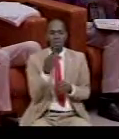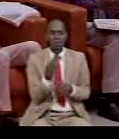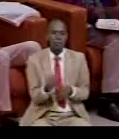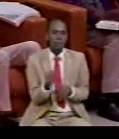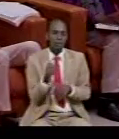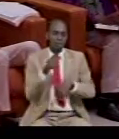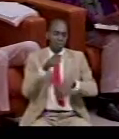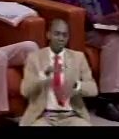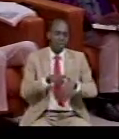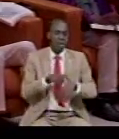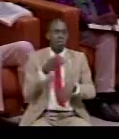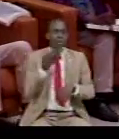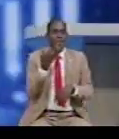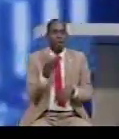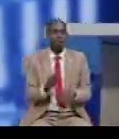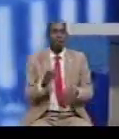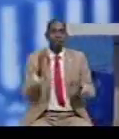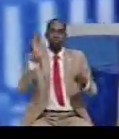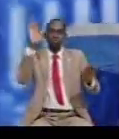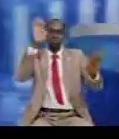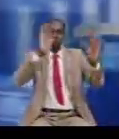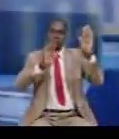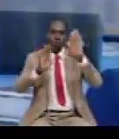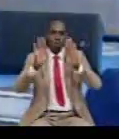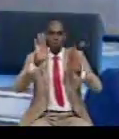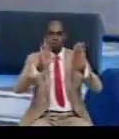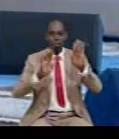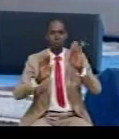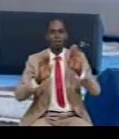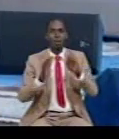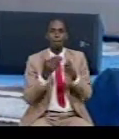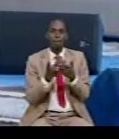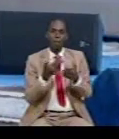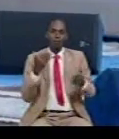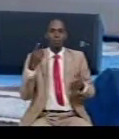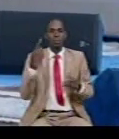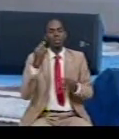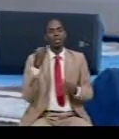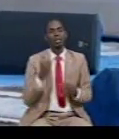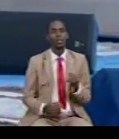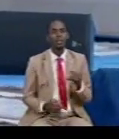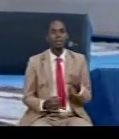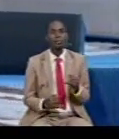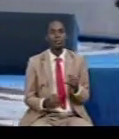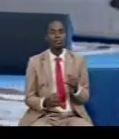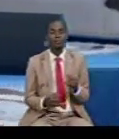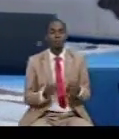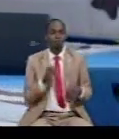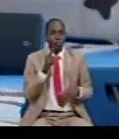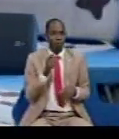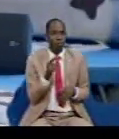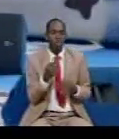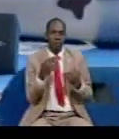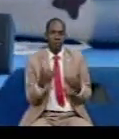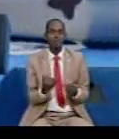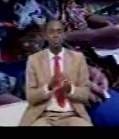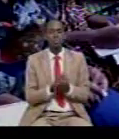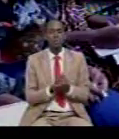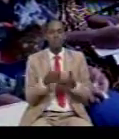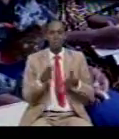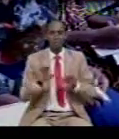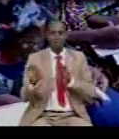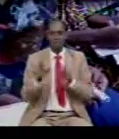time of trouble before the end. Let's conduct an